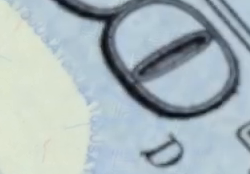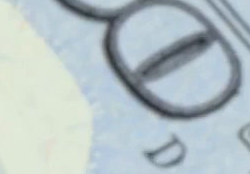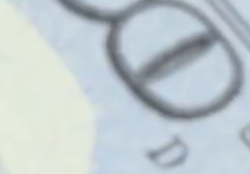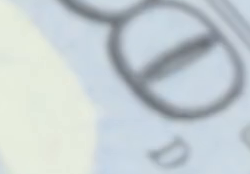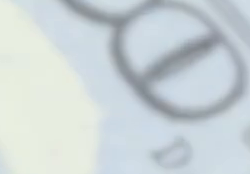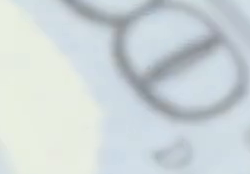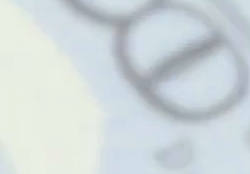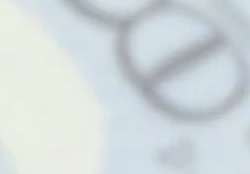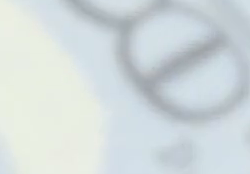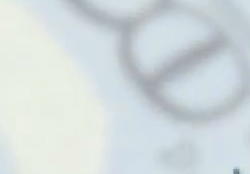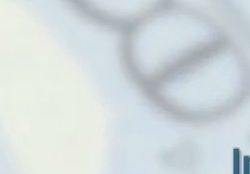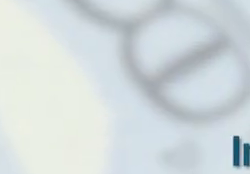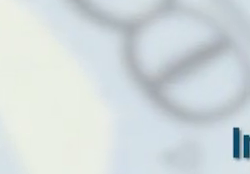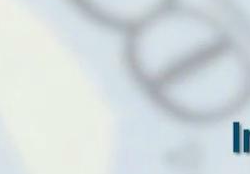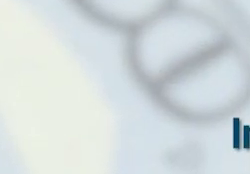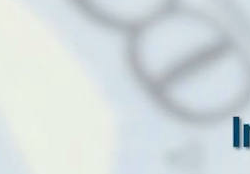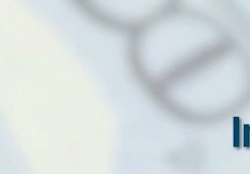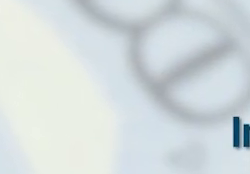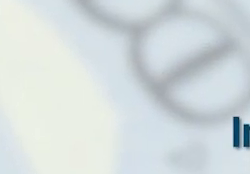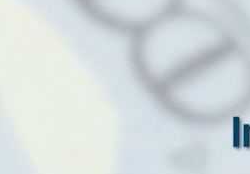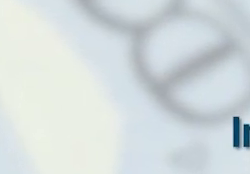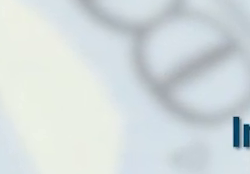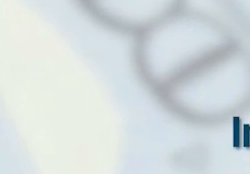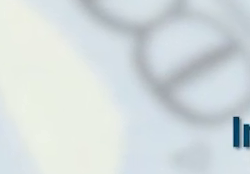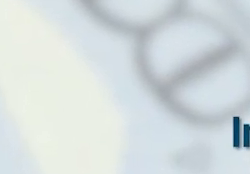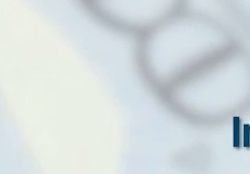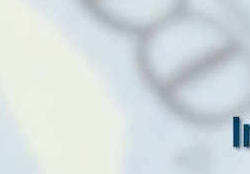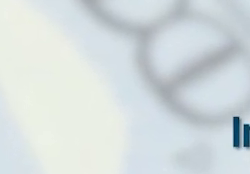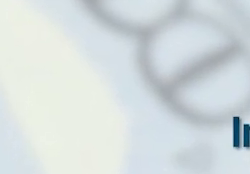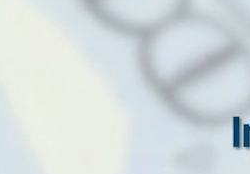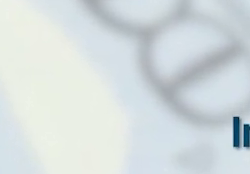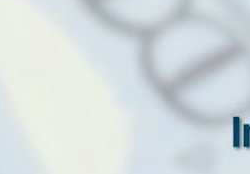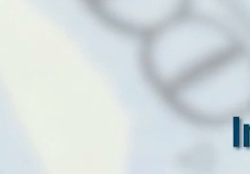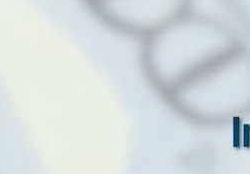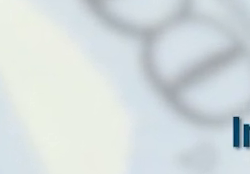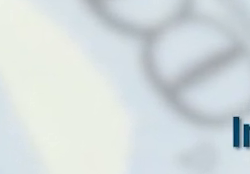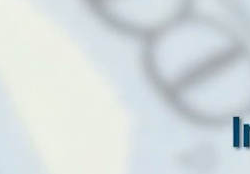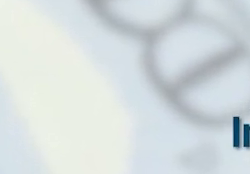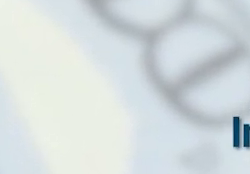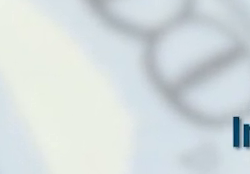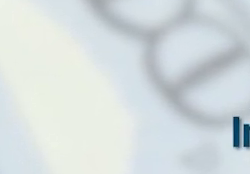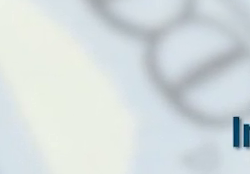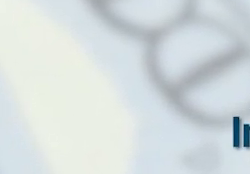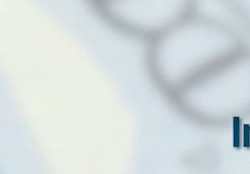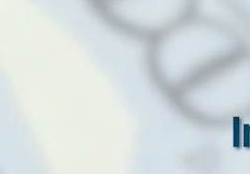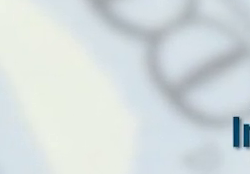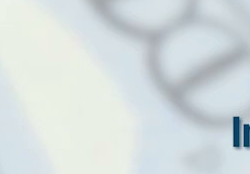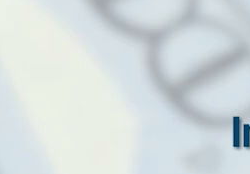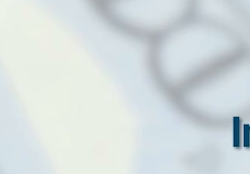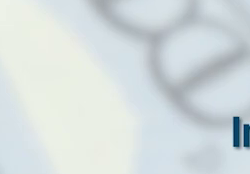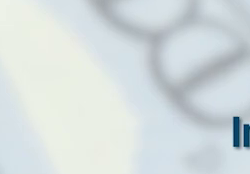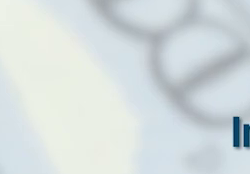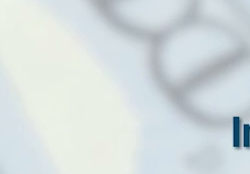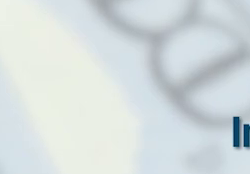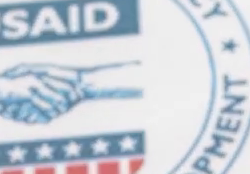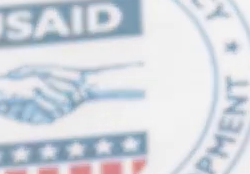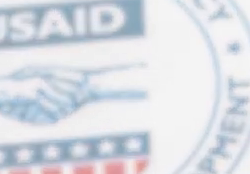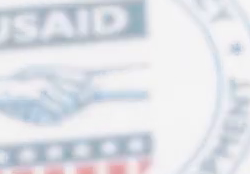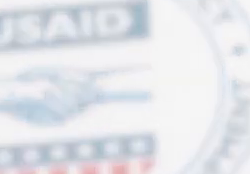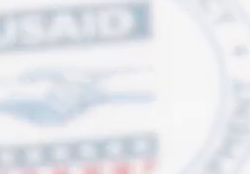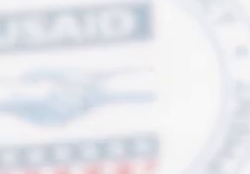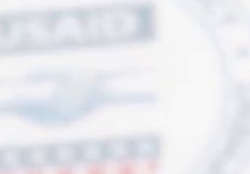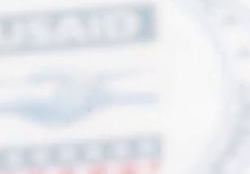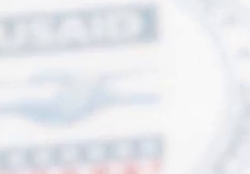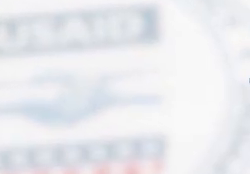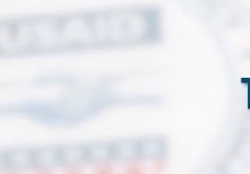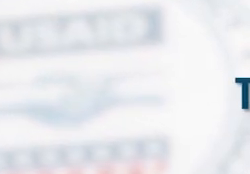We became the first small country to launch a catastrophe bond, covered 3 hurricane season. We got support from the World Bank and